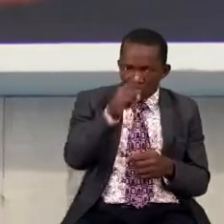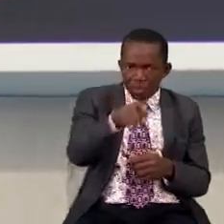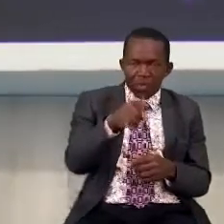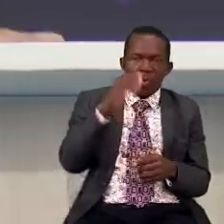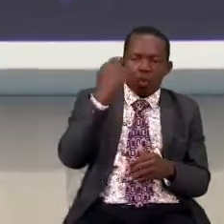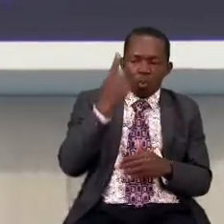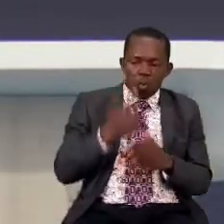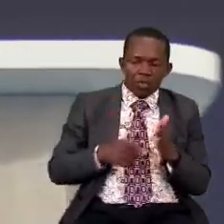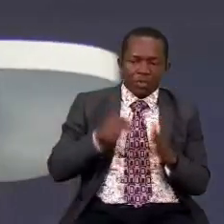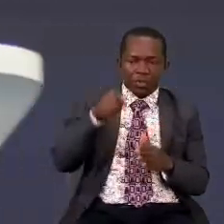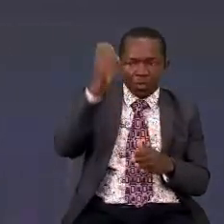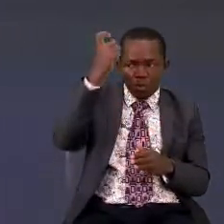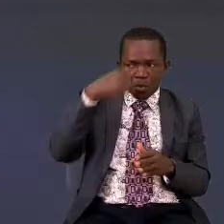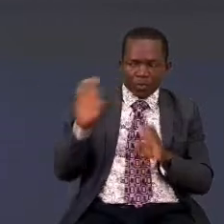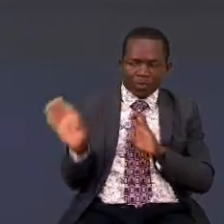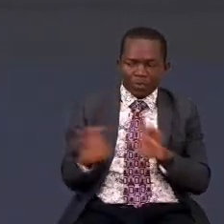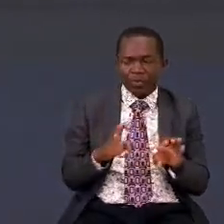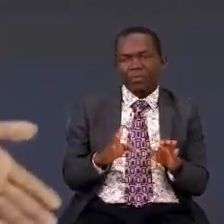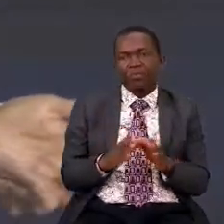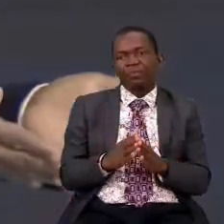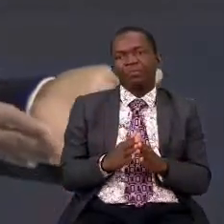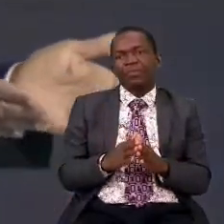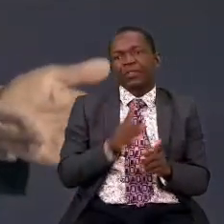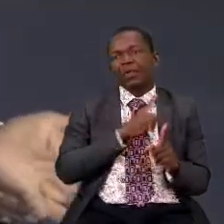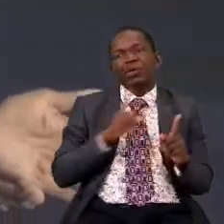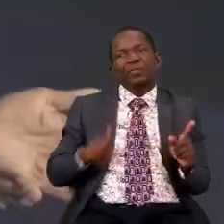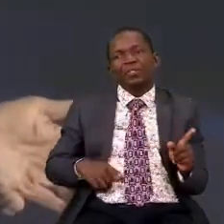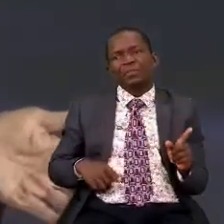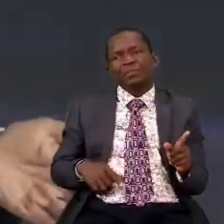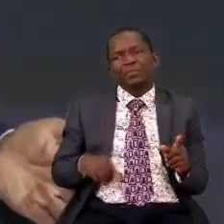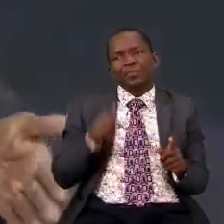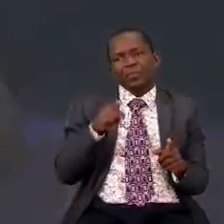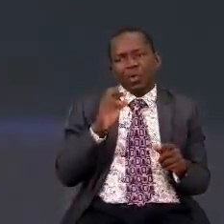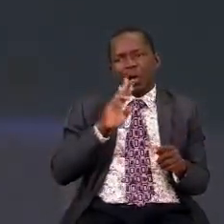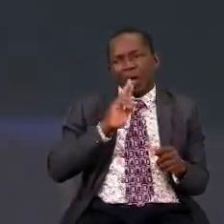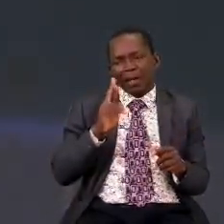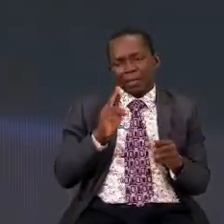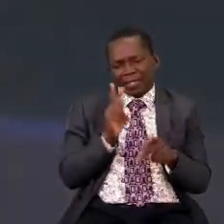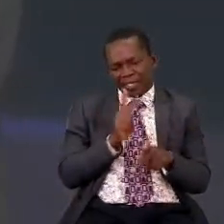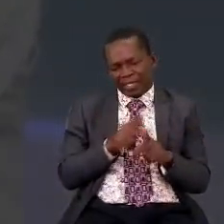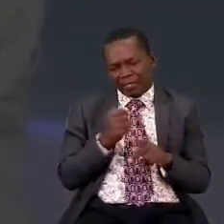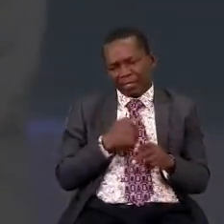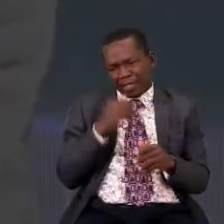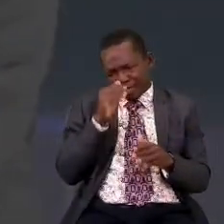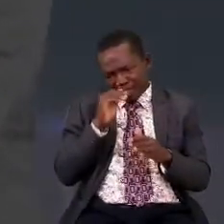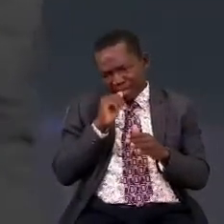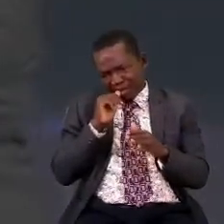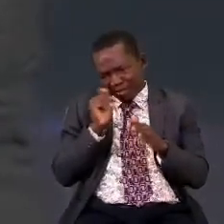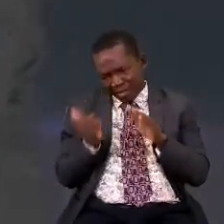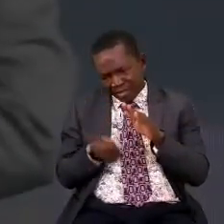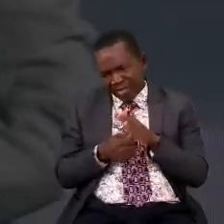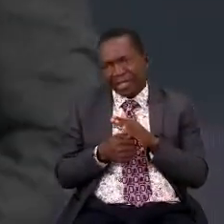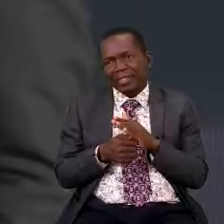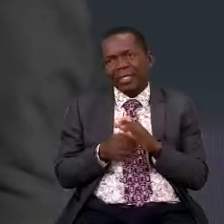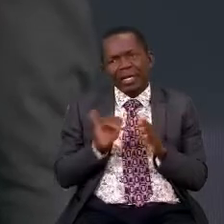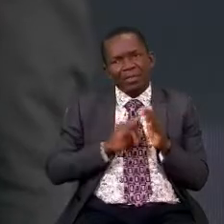I want to know now. I want to see now. I want to be able to hear from